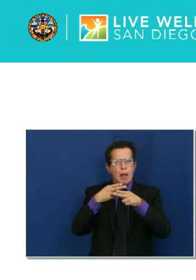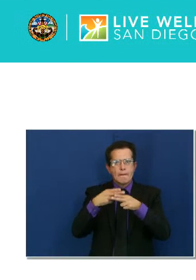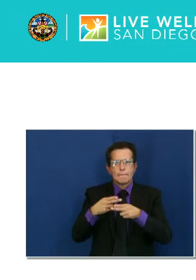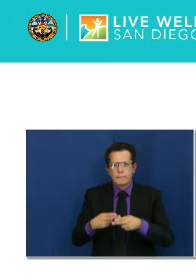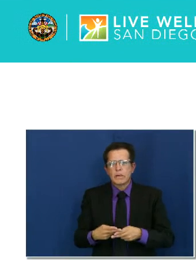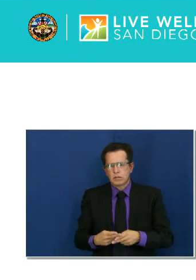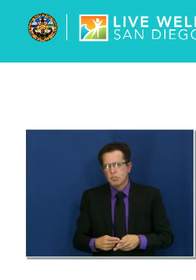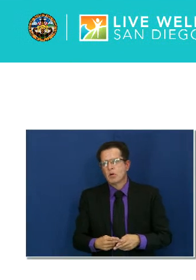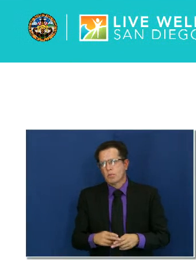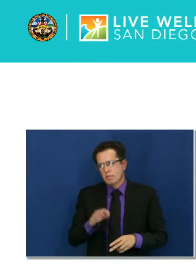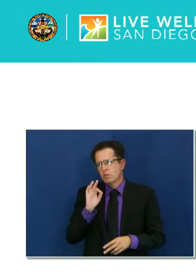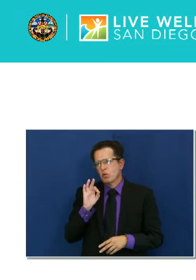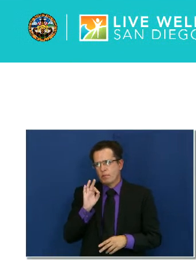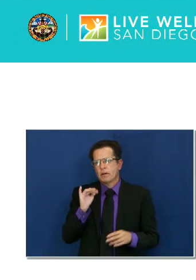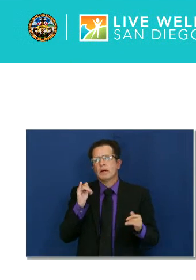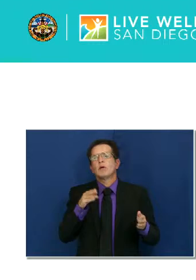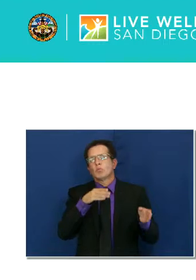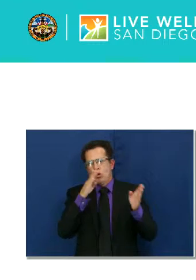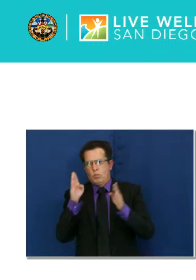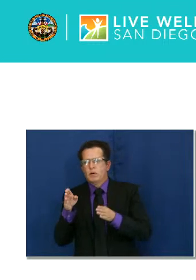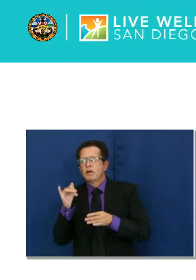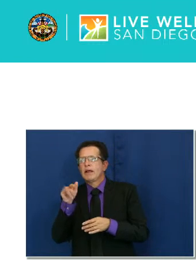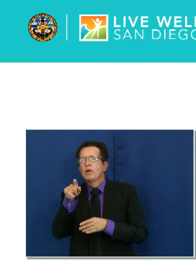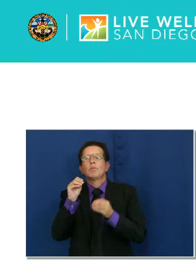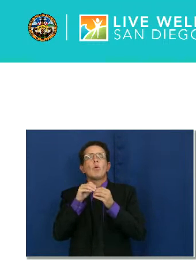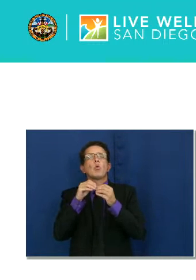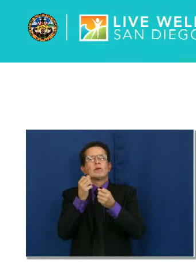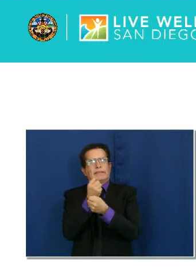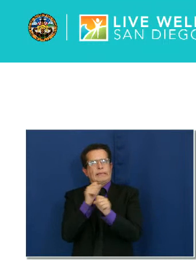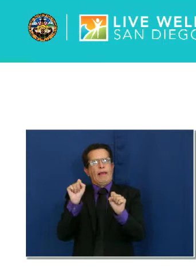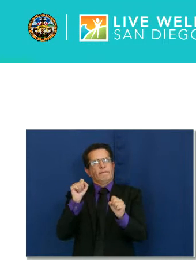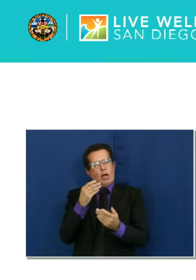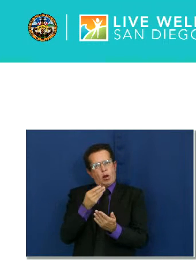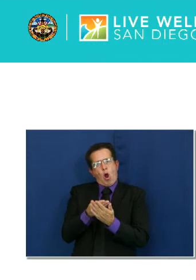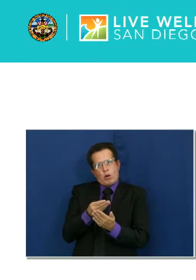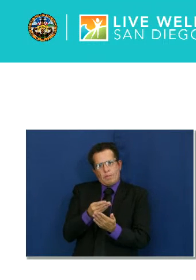economy. Just wanted to include this to show that we